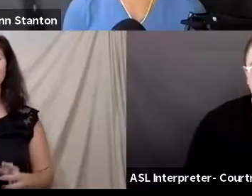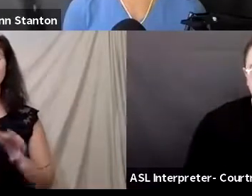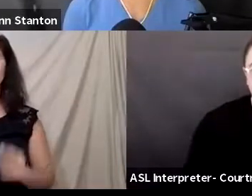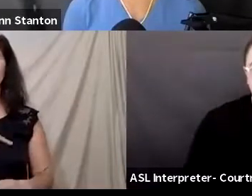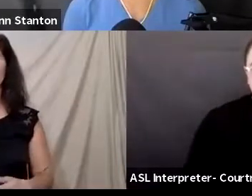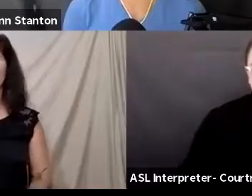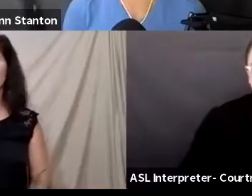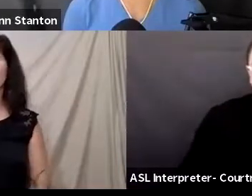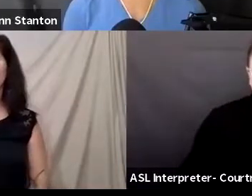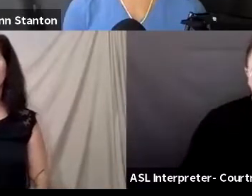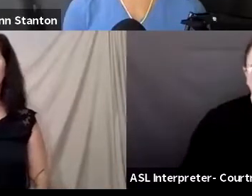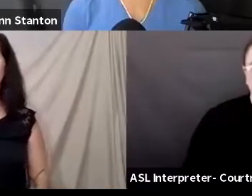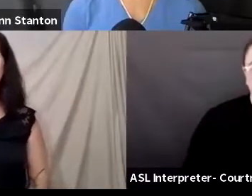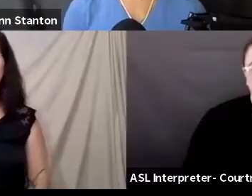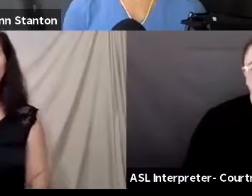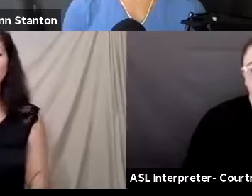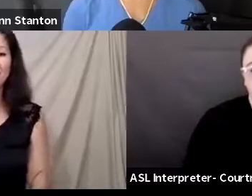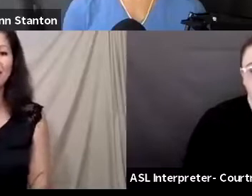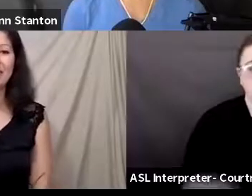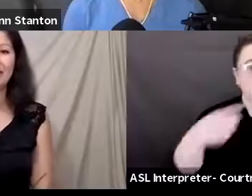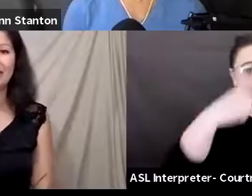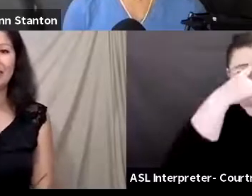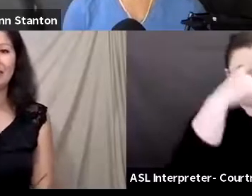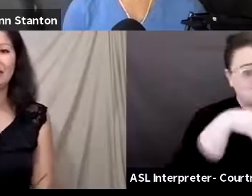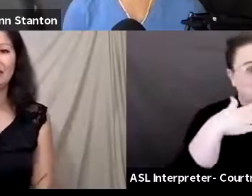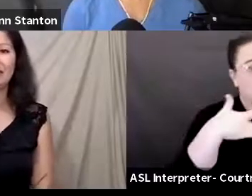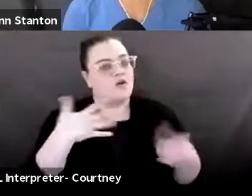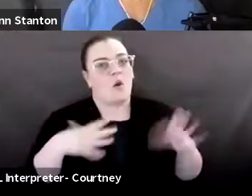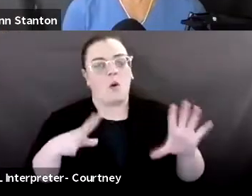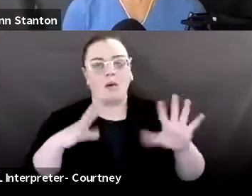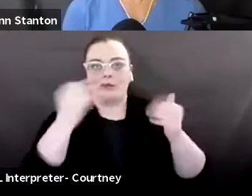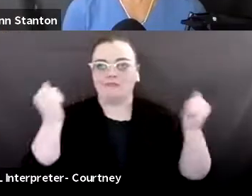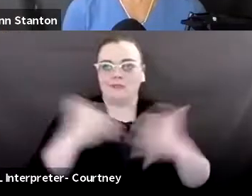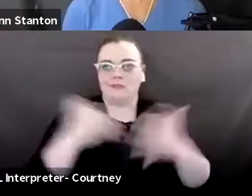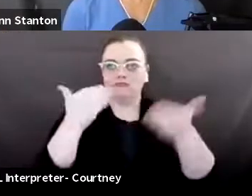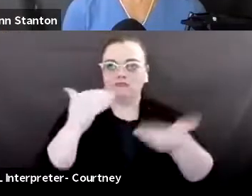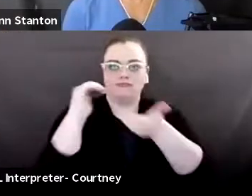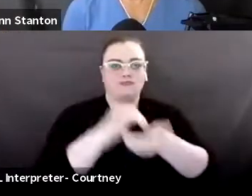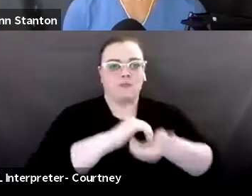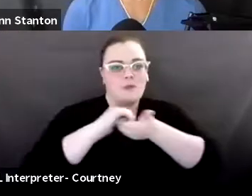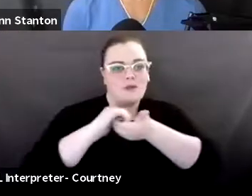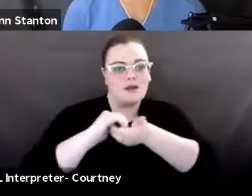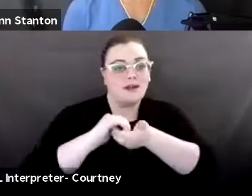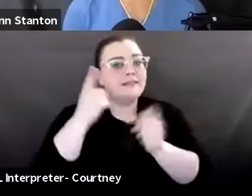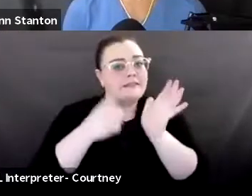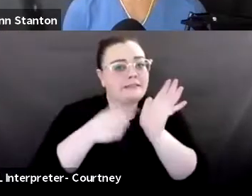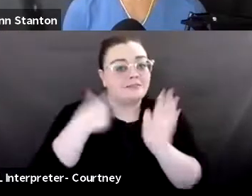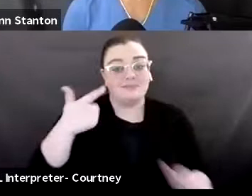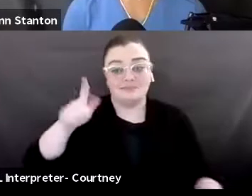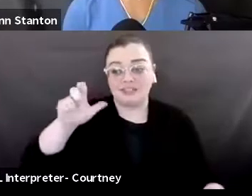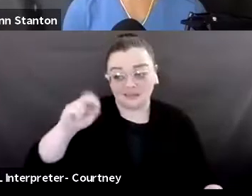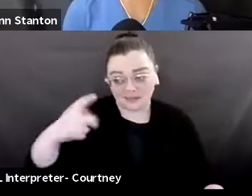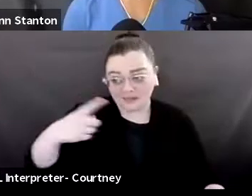I agree. I feel like it's not being afraid to collaborate, because even like Glenn was saying, when you're like, there are times when you're the only Native actor in a